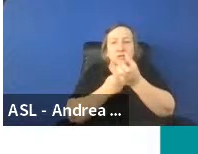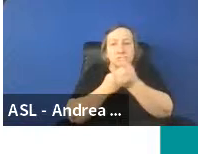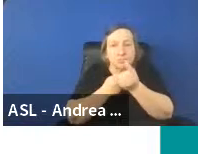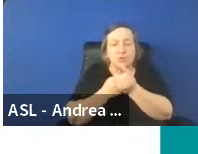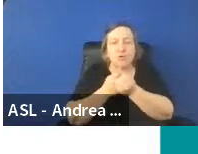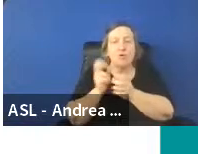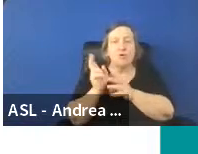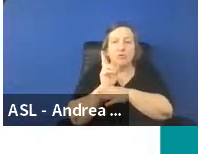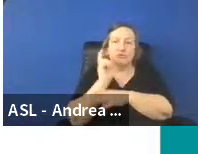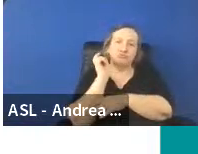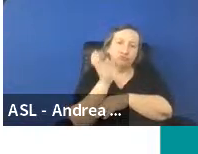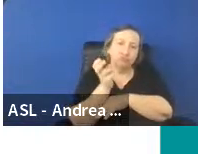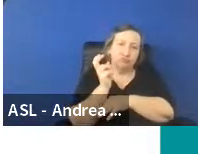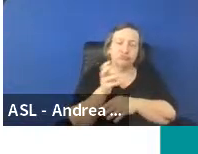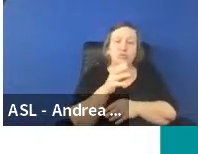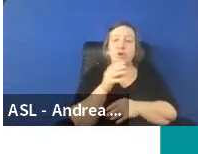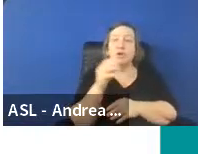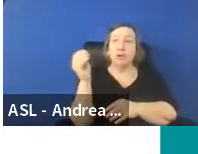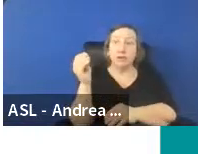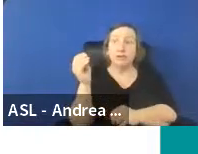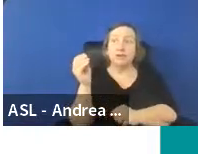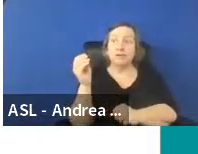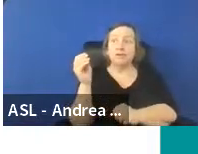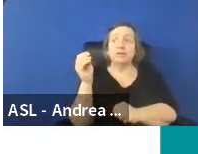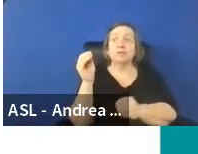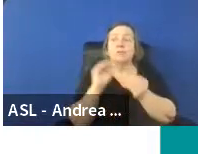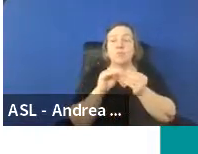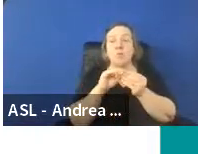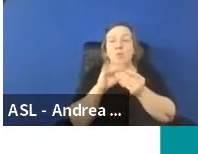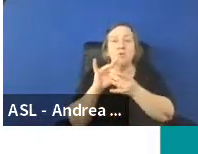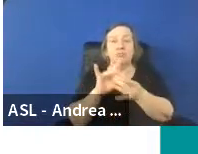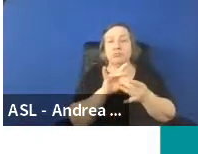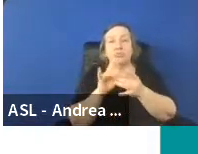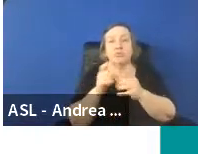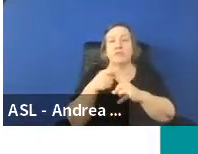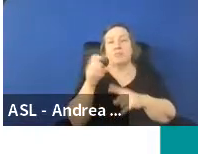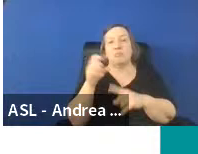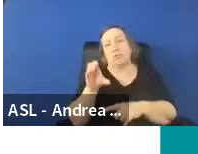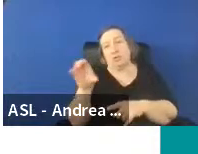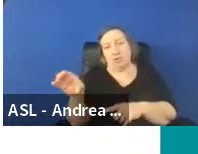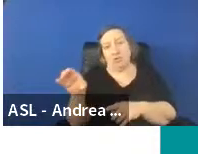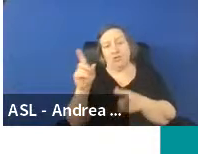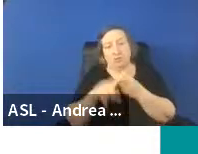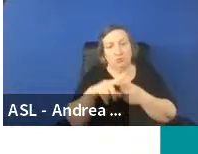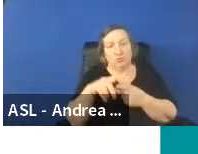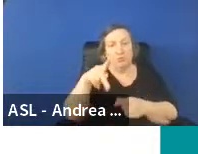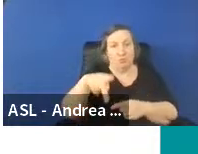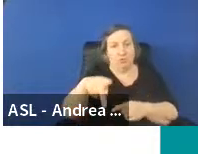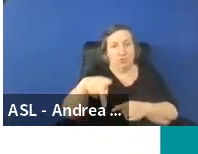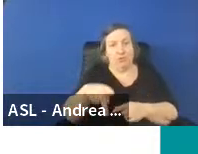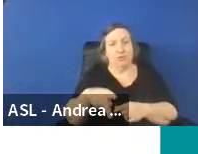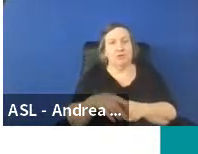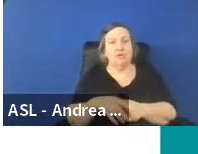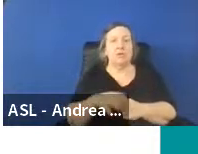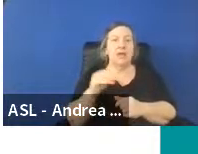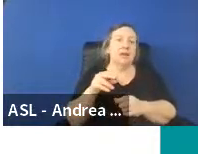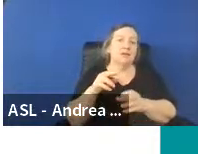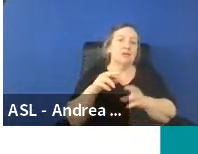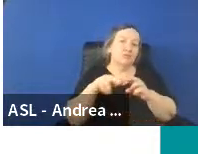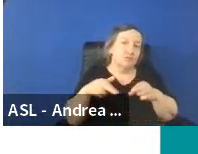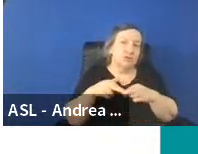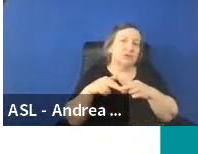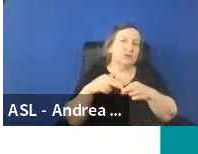use. And then greater connectivity from Clark County into Portland and to the regional